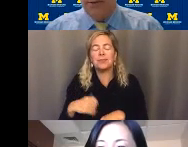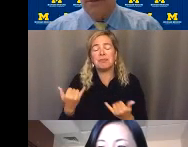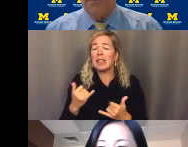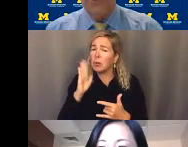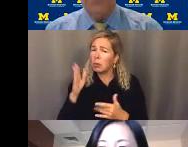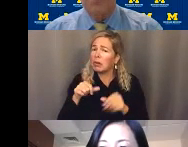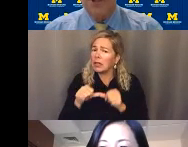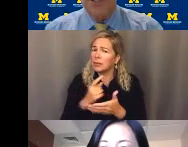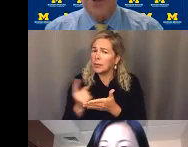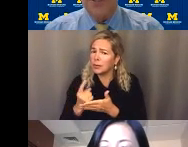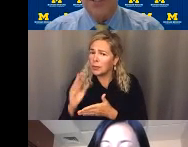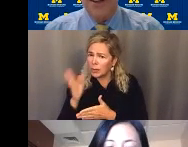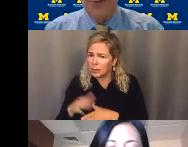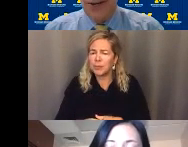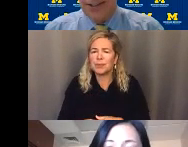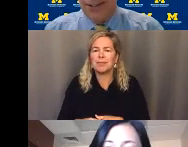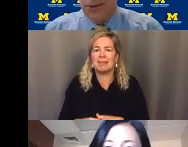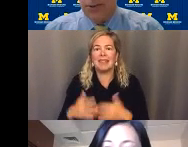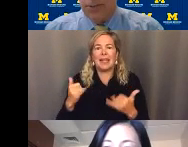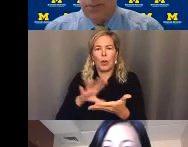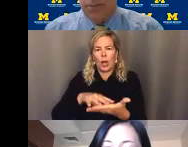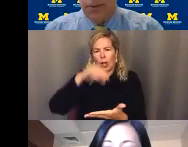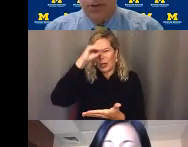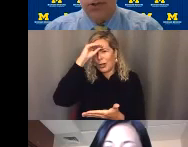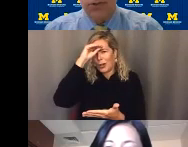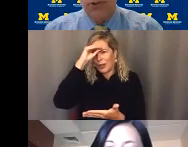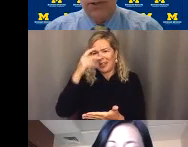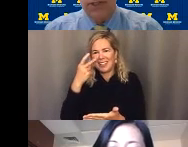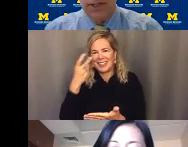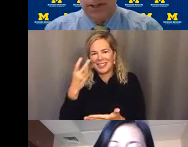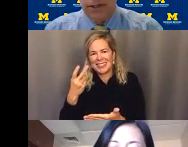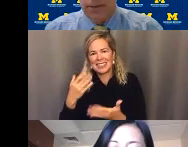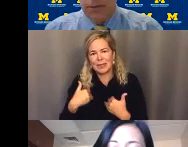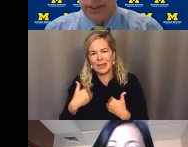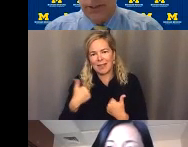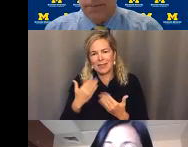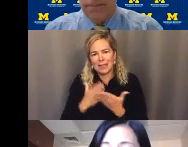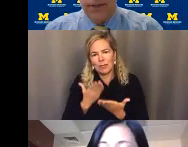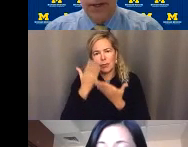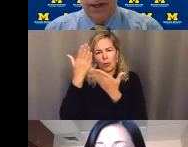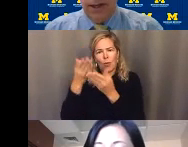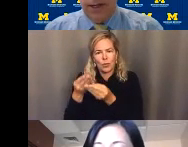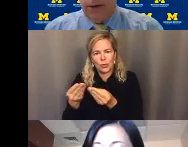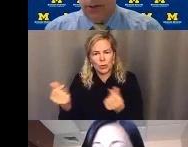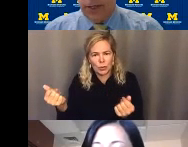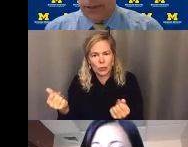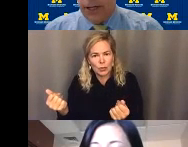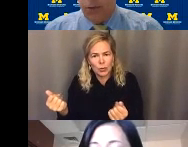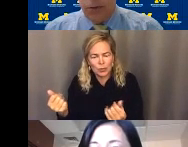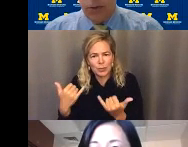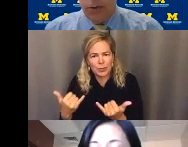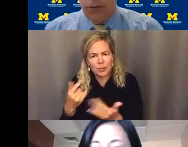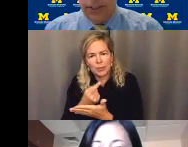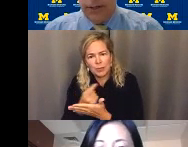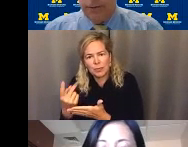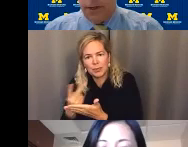be able to fill in this blank slots on the right in terms of proposed solutions in the coming weeks. And now Dr. Kang Morgan